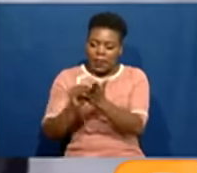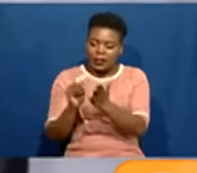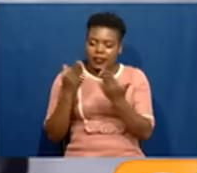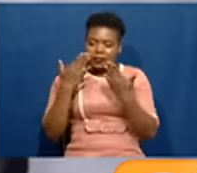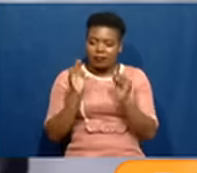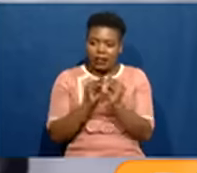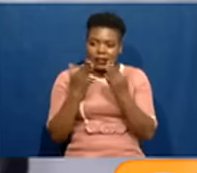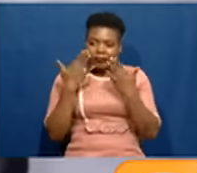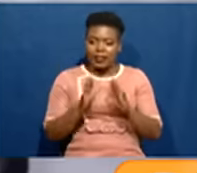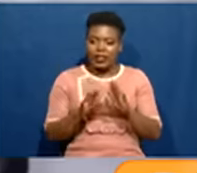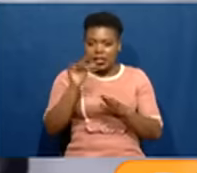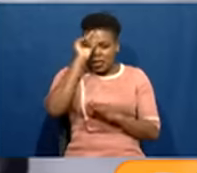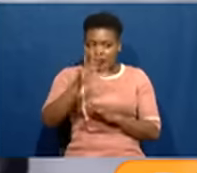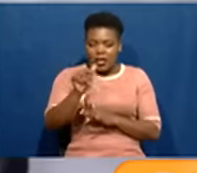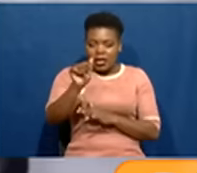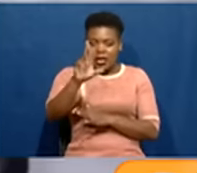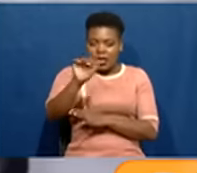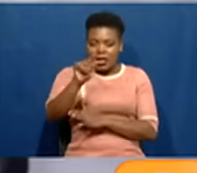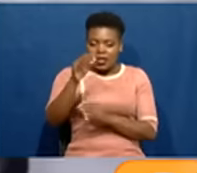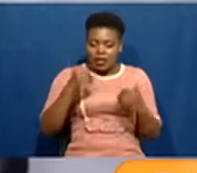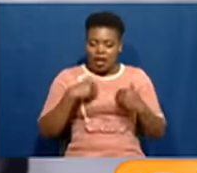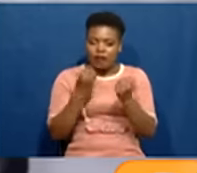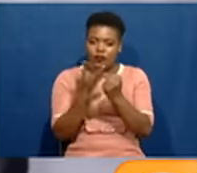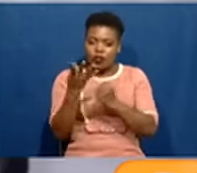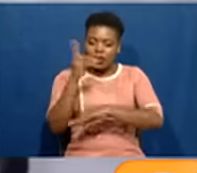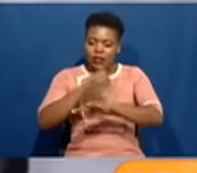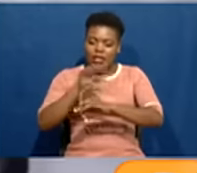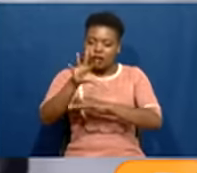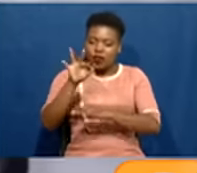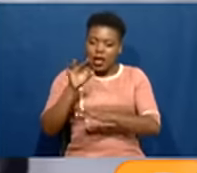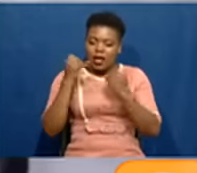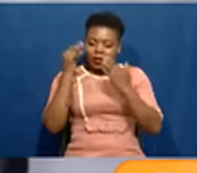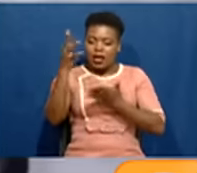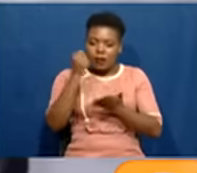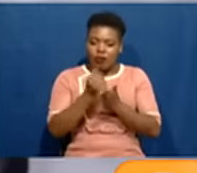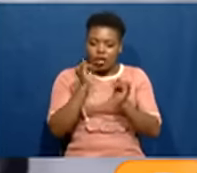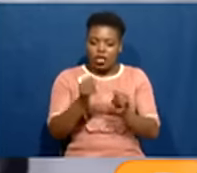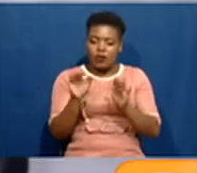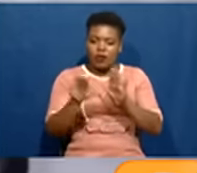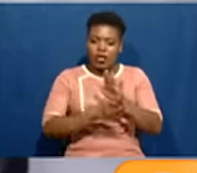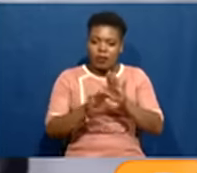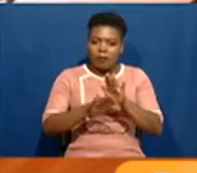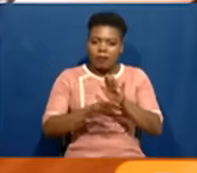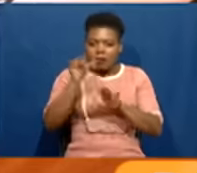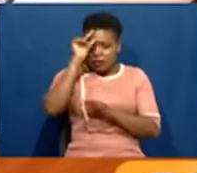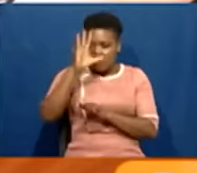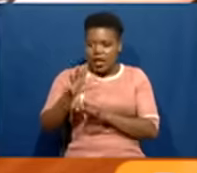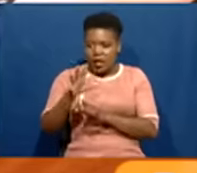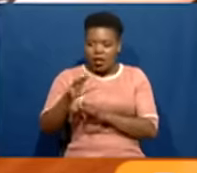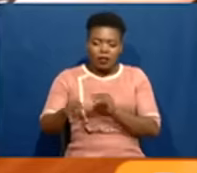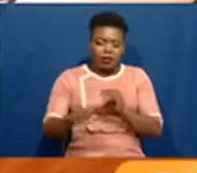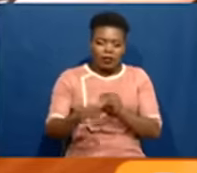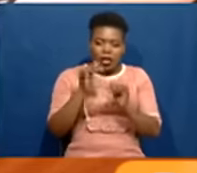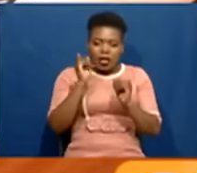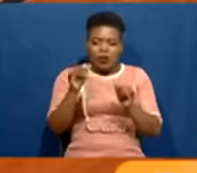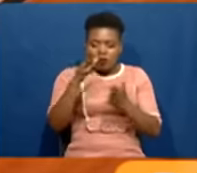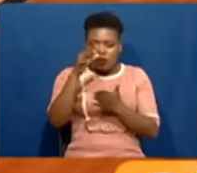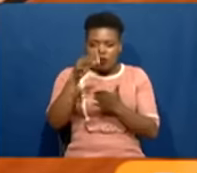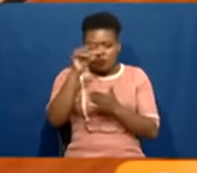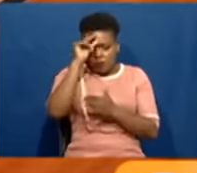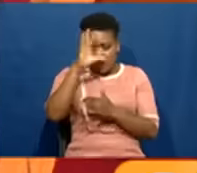Constitution, Governor Simba Arati has 14 days to nominate a new deputy to replace Monda. The new deputy will, however,